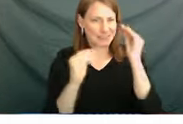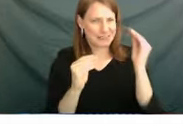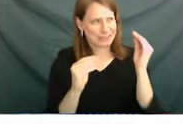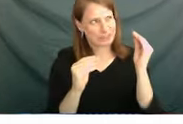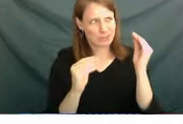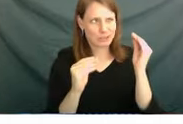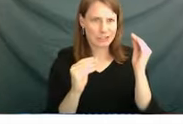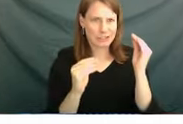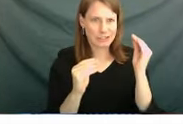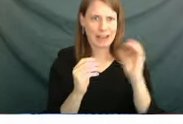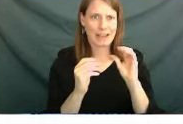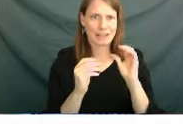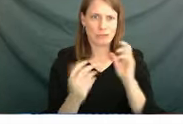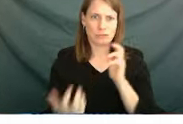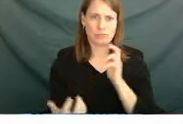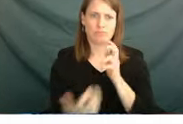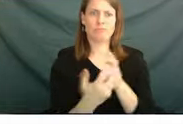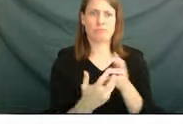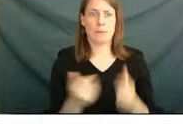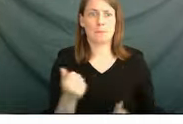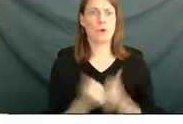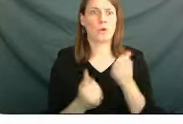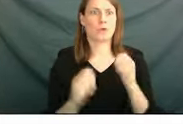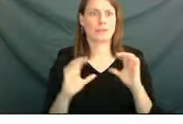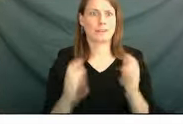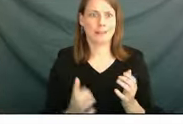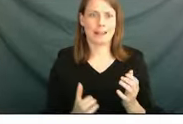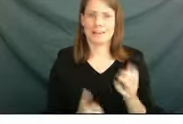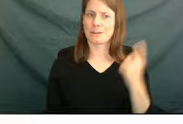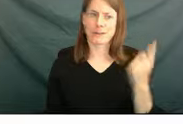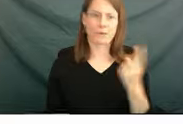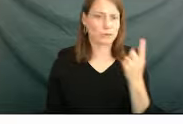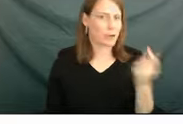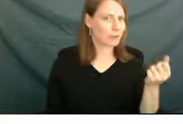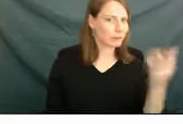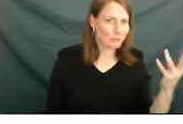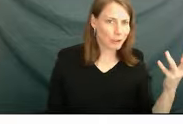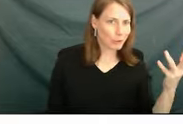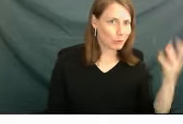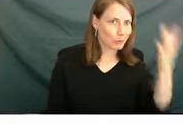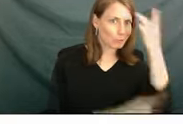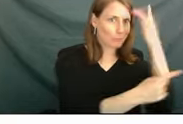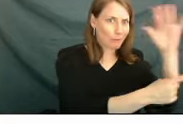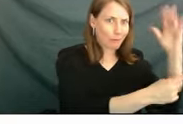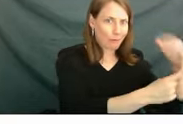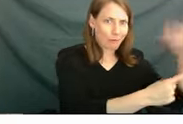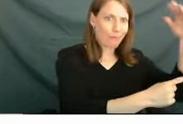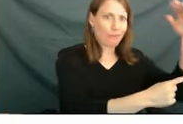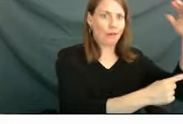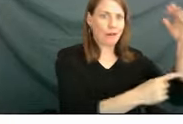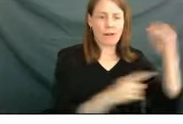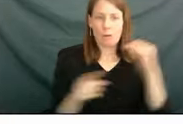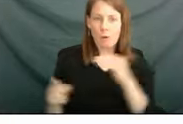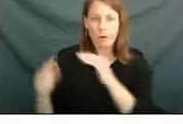is very important because we can work out what the triangle is